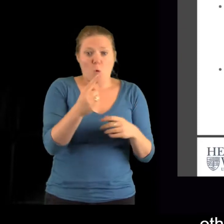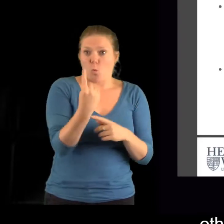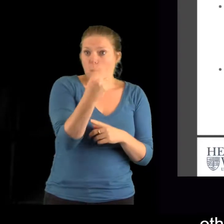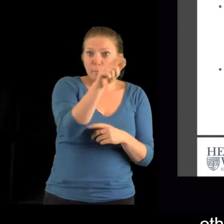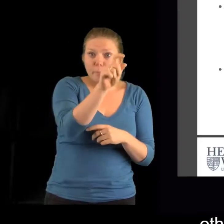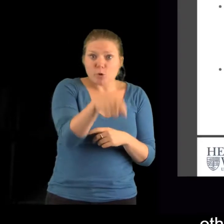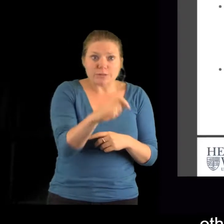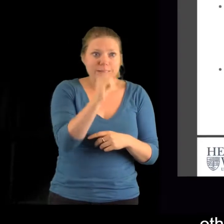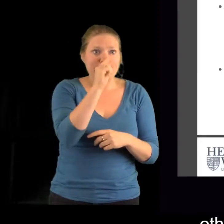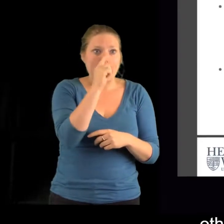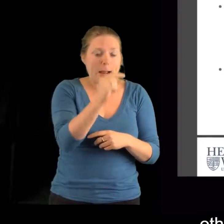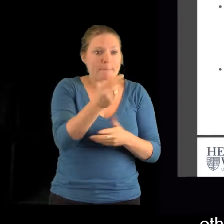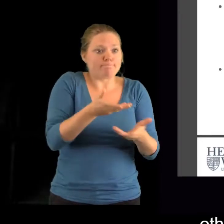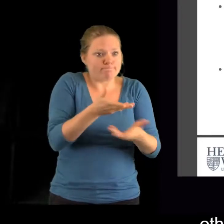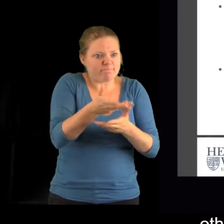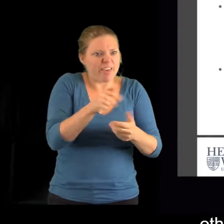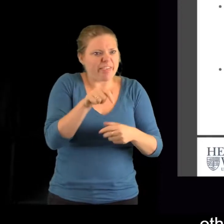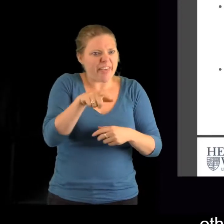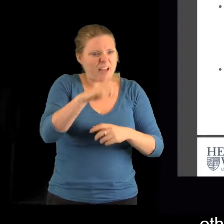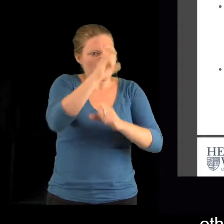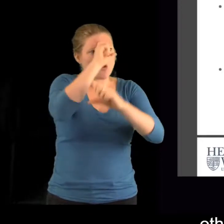other people. And